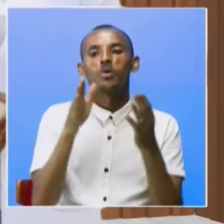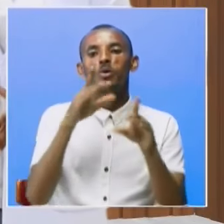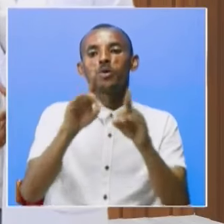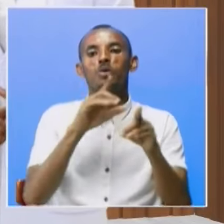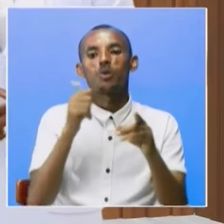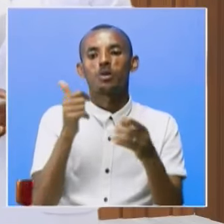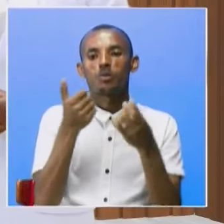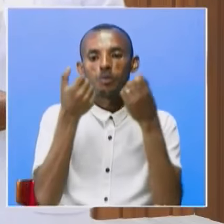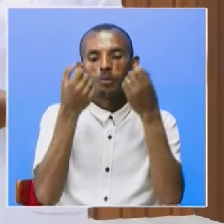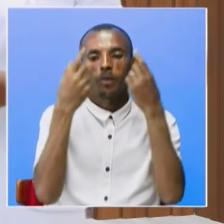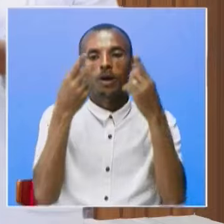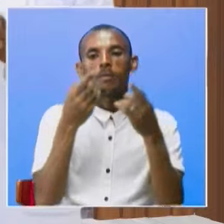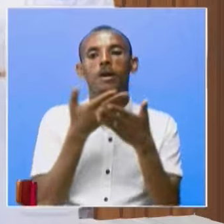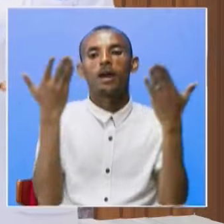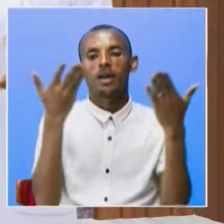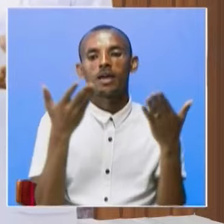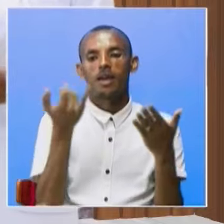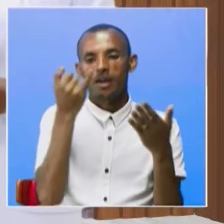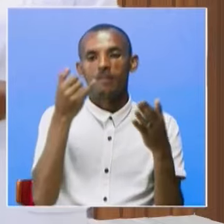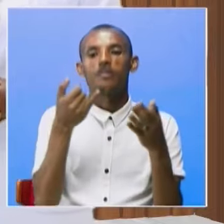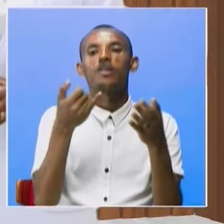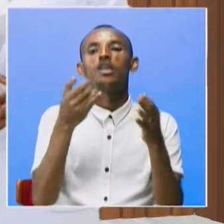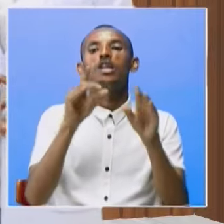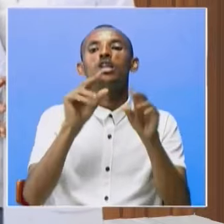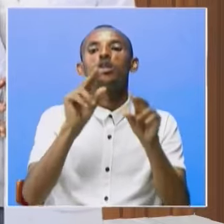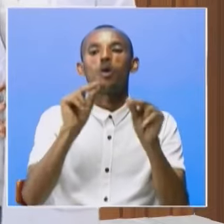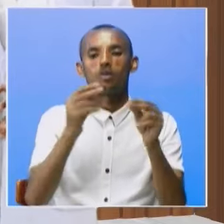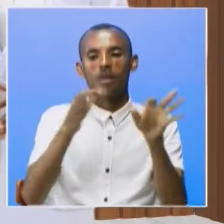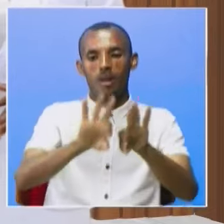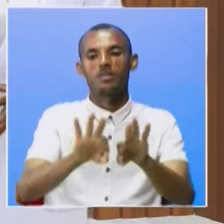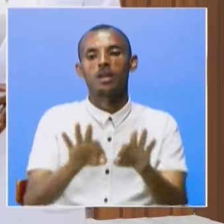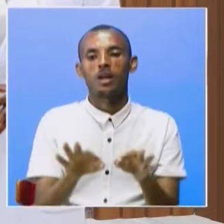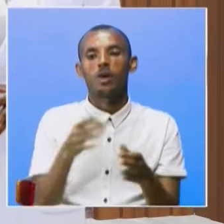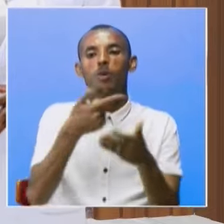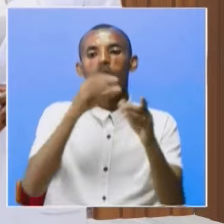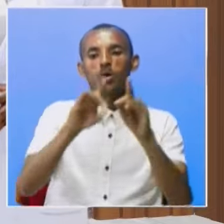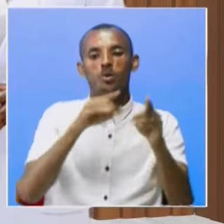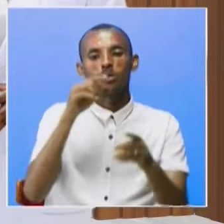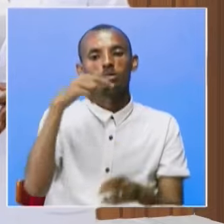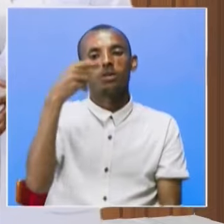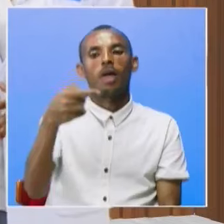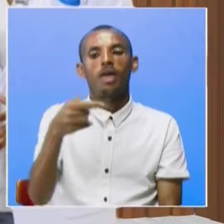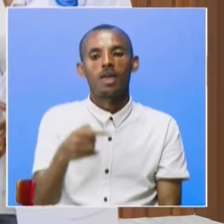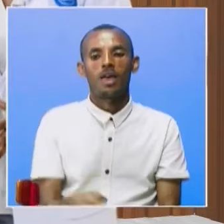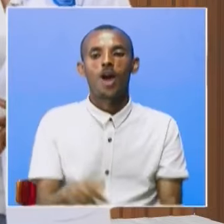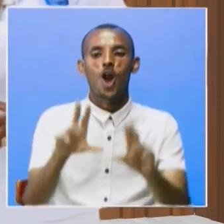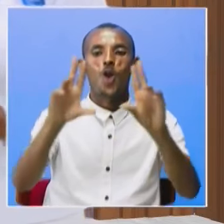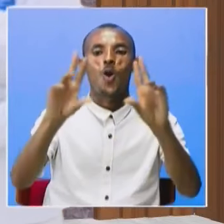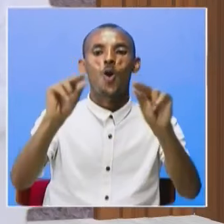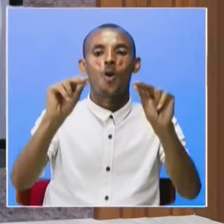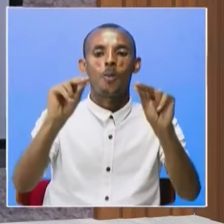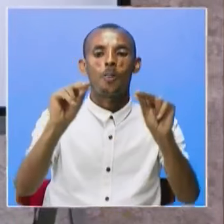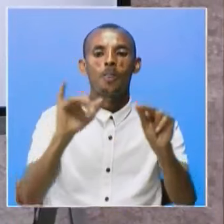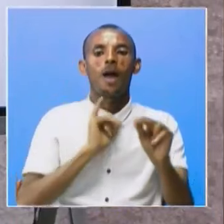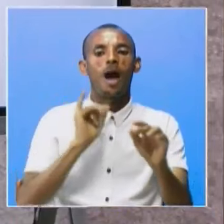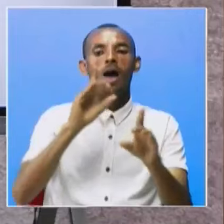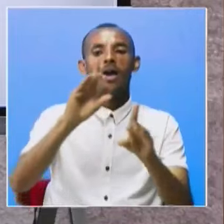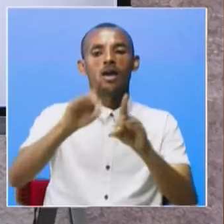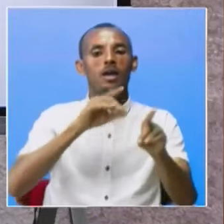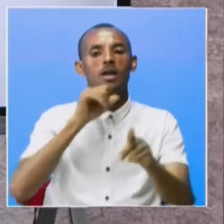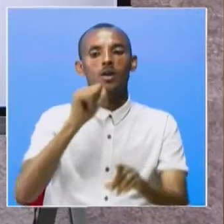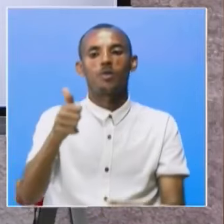time, if not necessary, all right? What do you say? No, I don't. Very